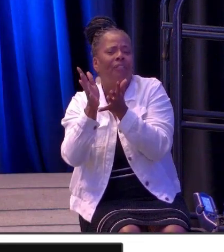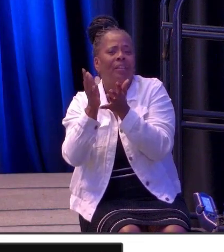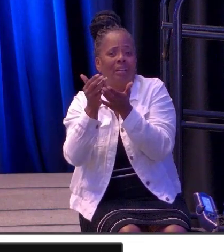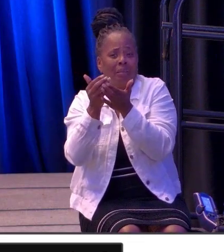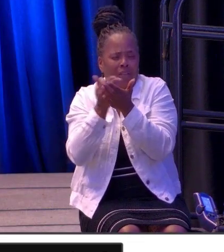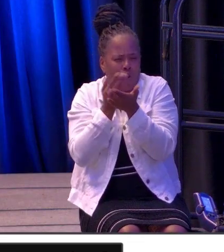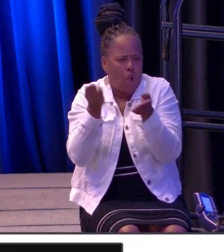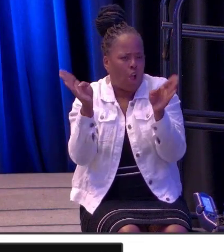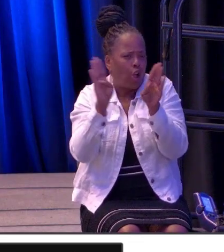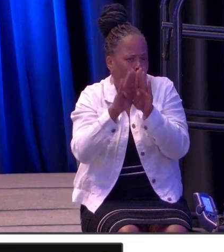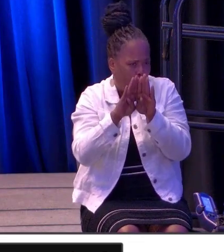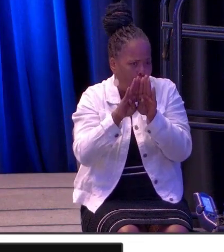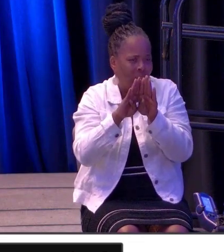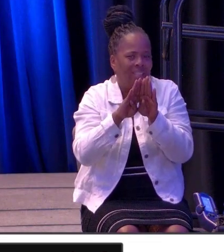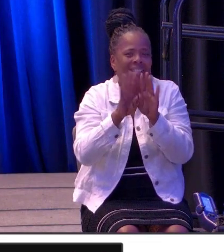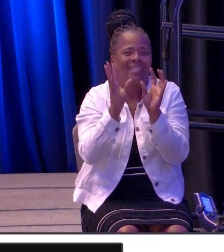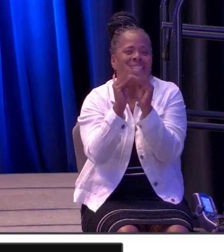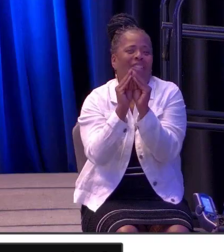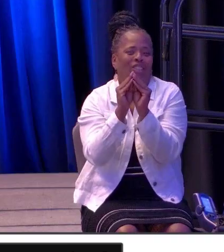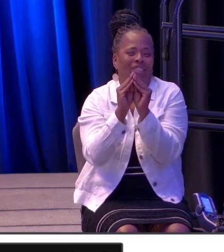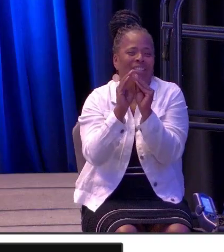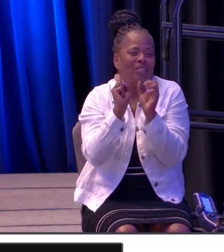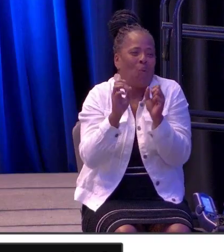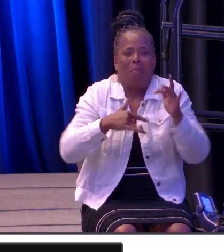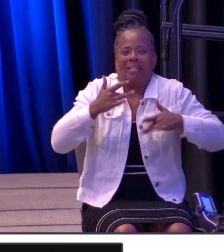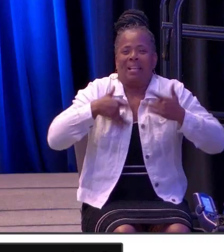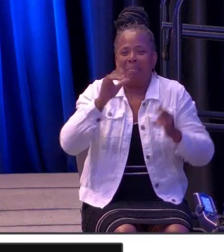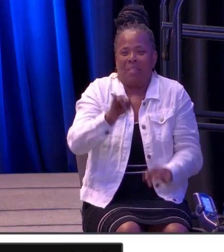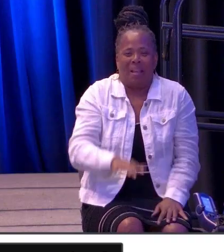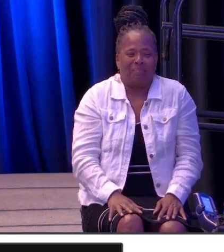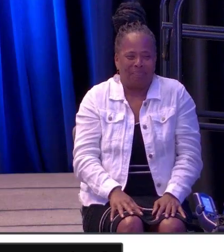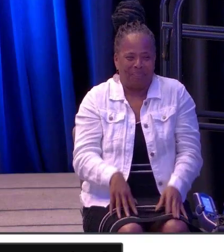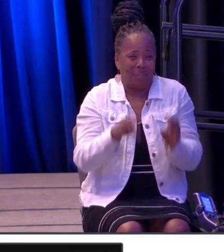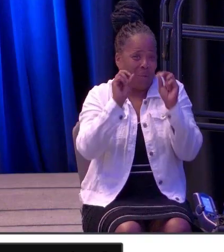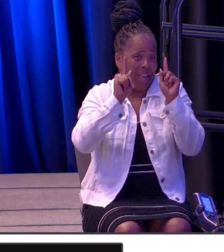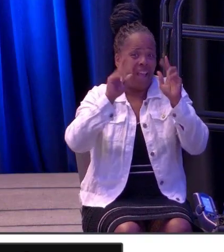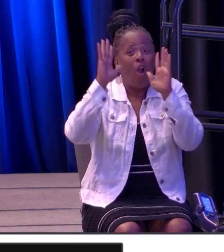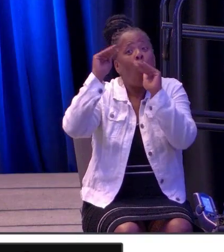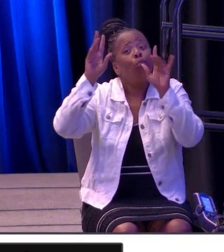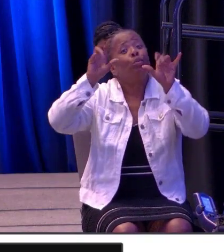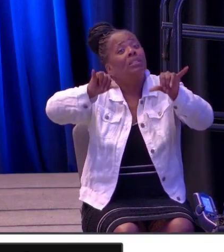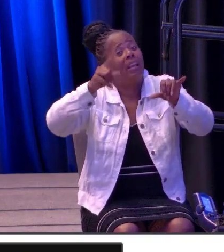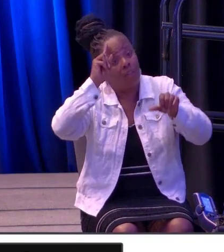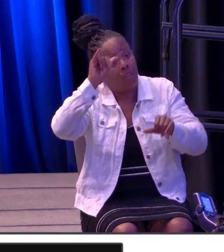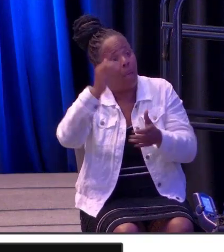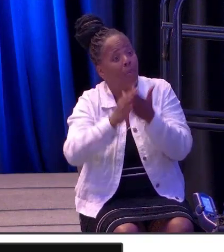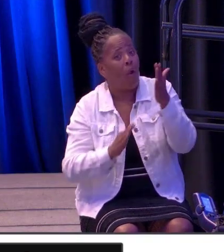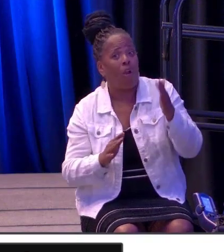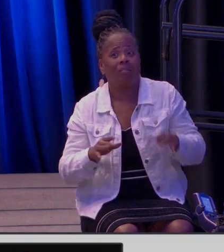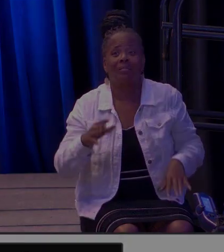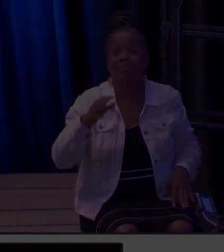our closing plenary comes out. I'm very excited about this speaker, so I hope you stick around for it.